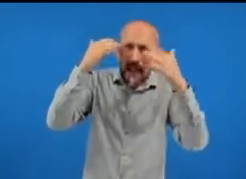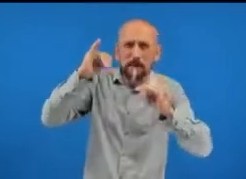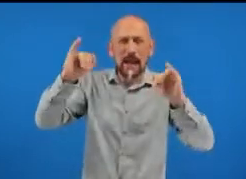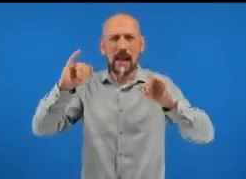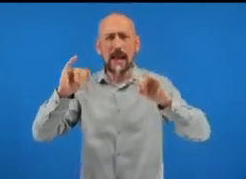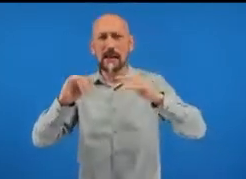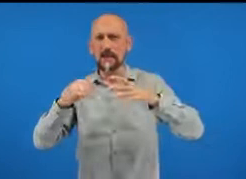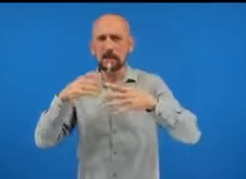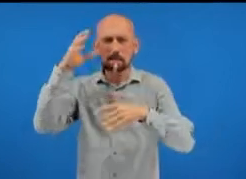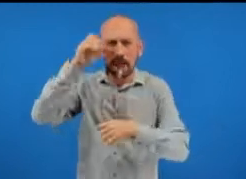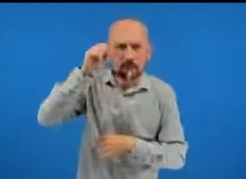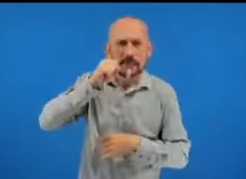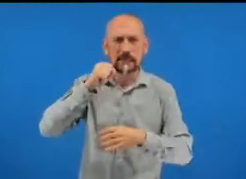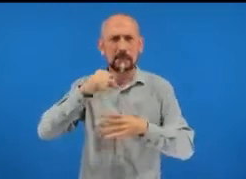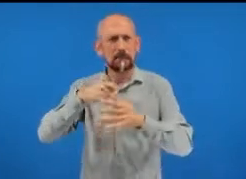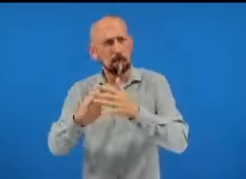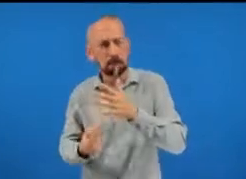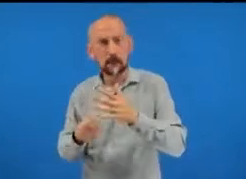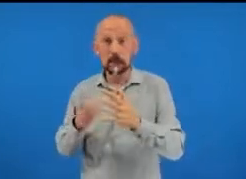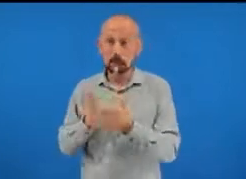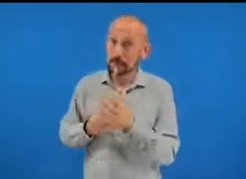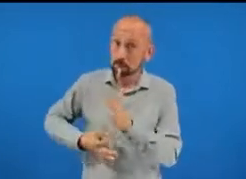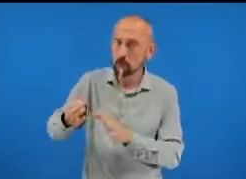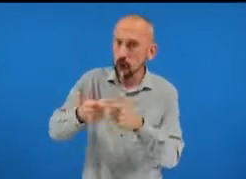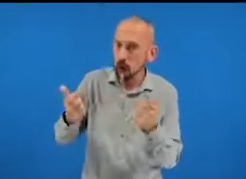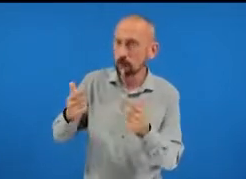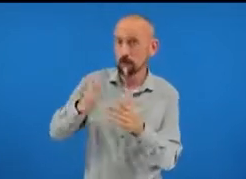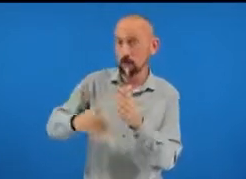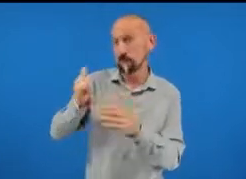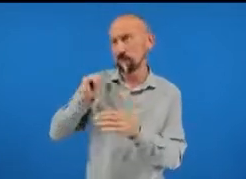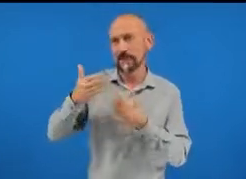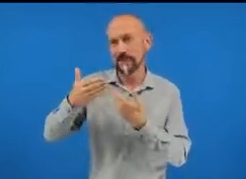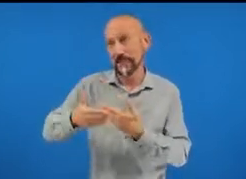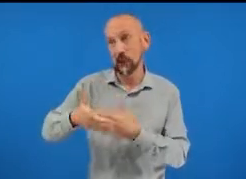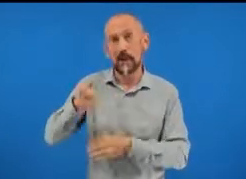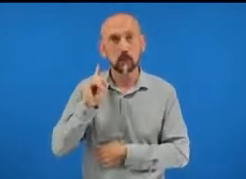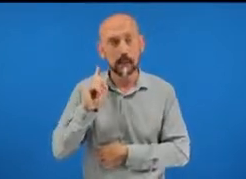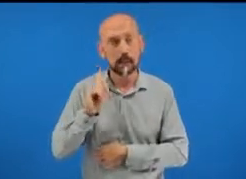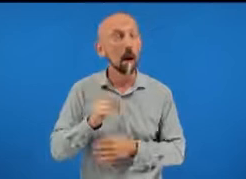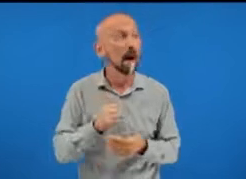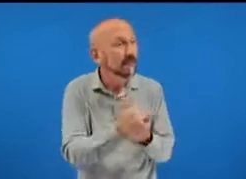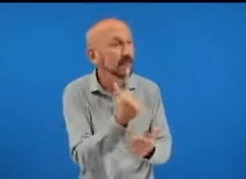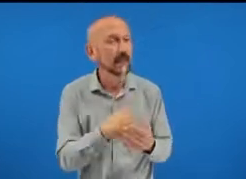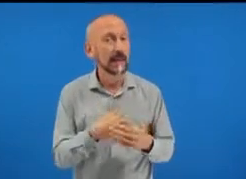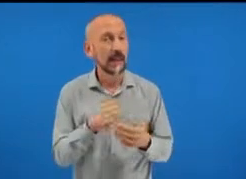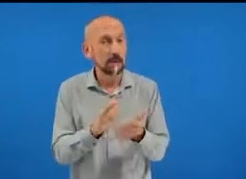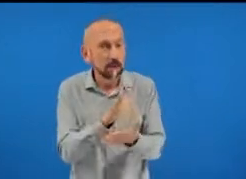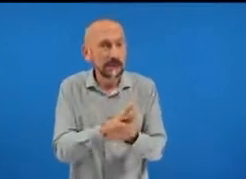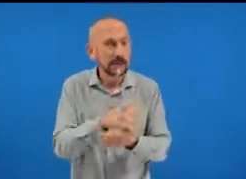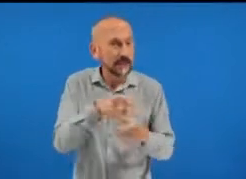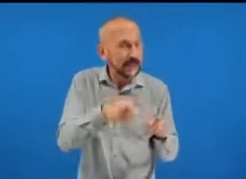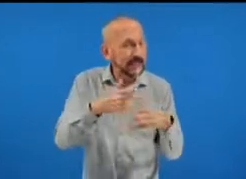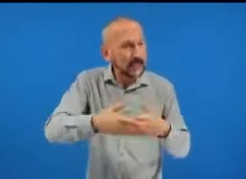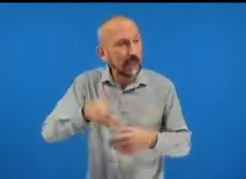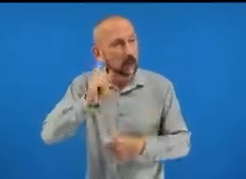week. Oh, that's brilliant. I'm so glad to hear that the work that we did last week has been really helpful for you. So should we make a